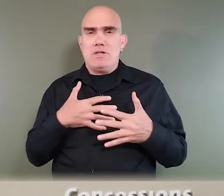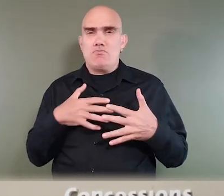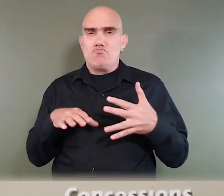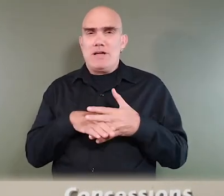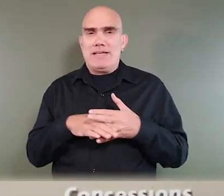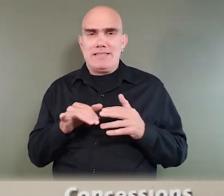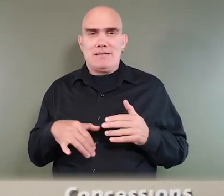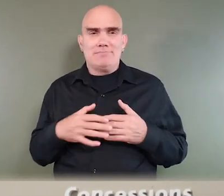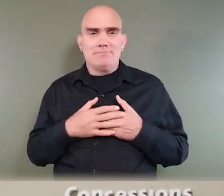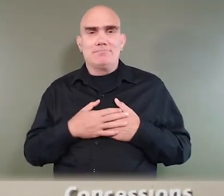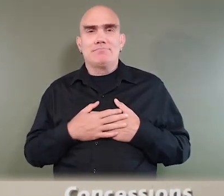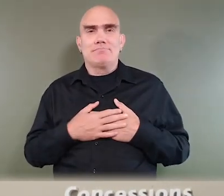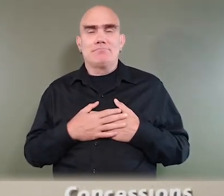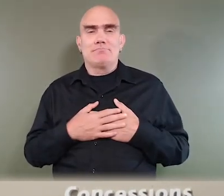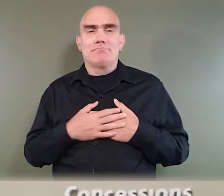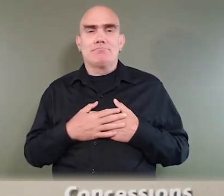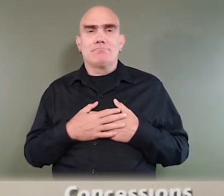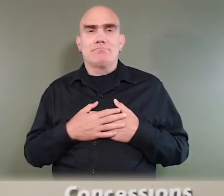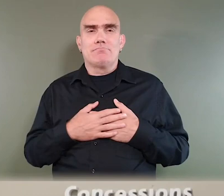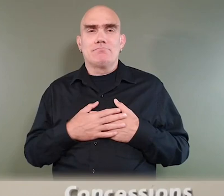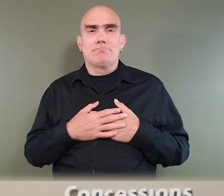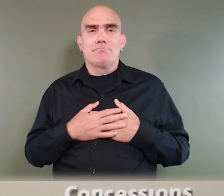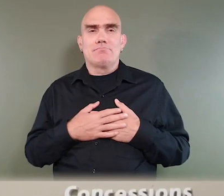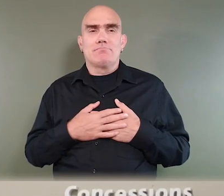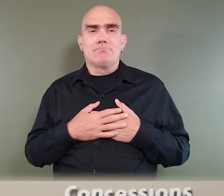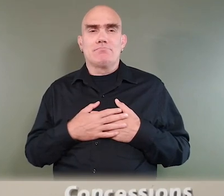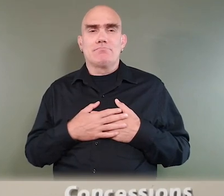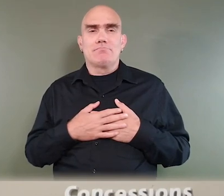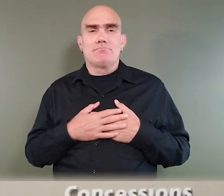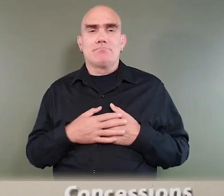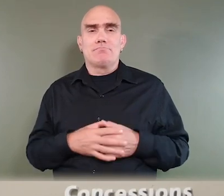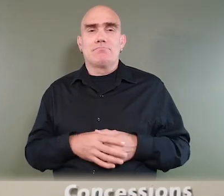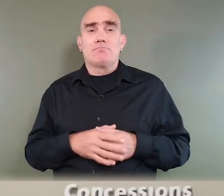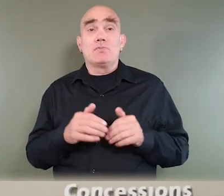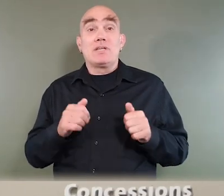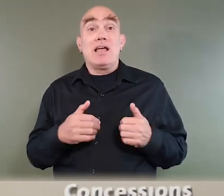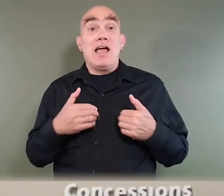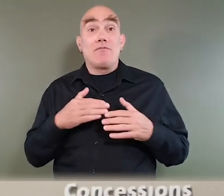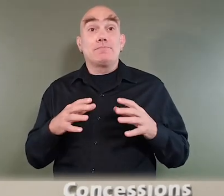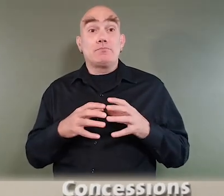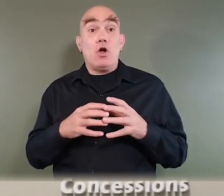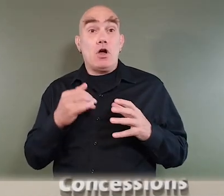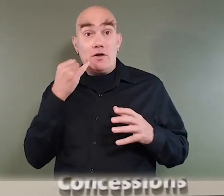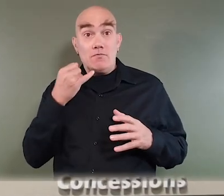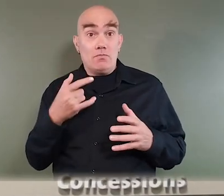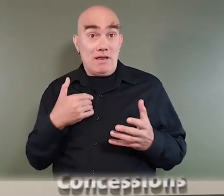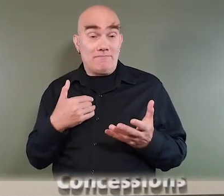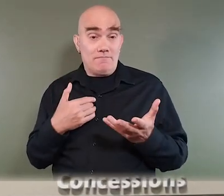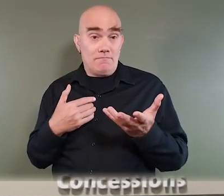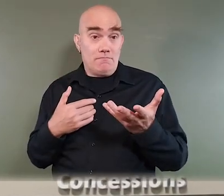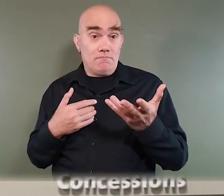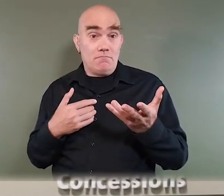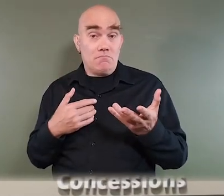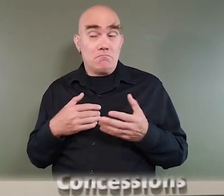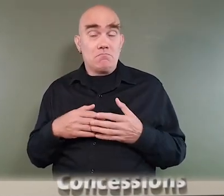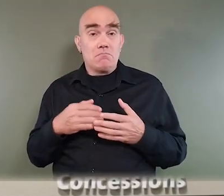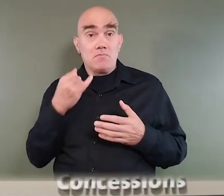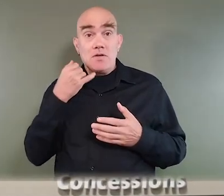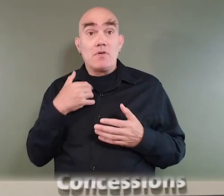It's our quickie little breathing break. You can take your little ball and put it down on the ground next to